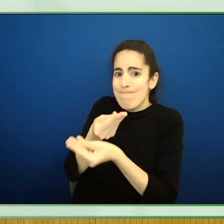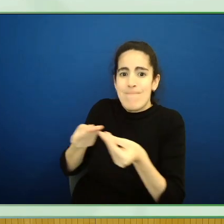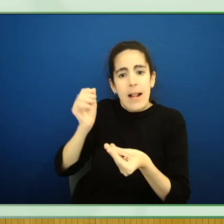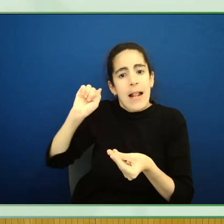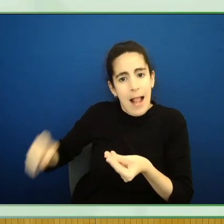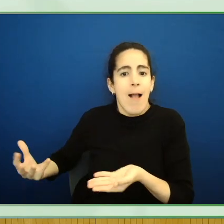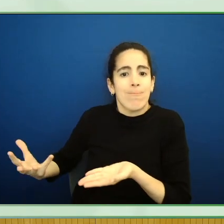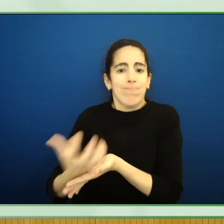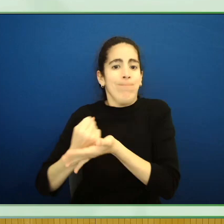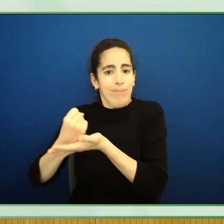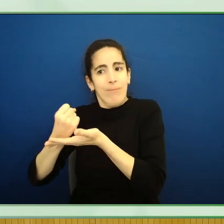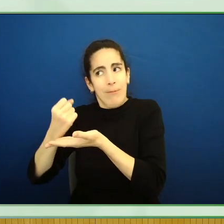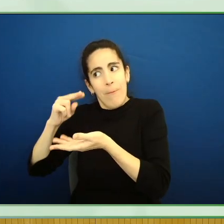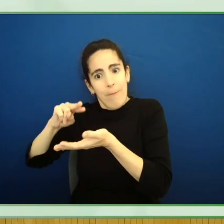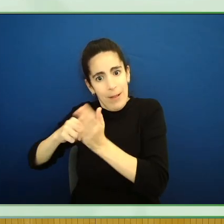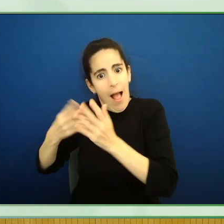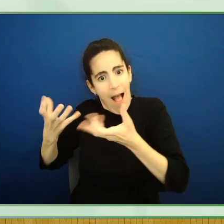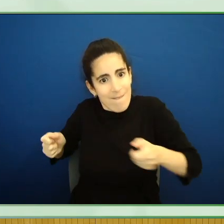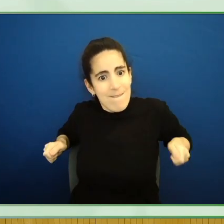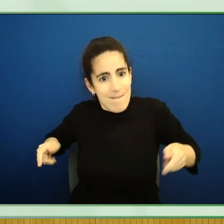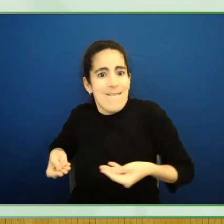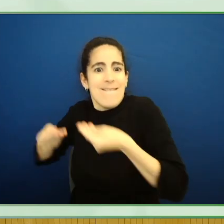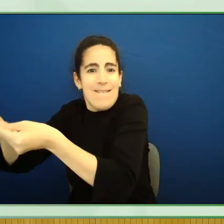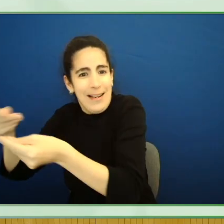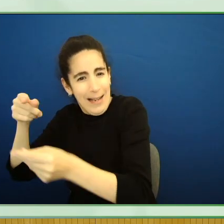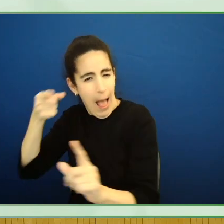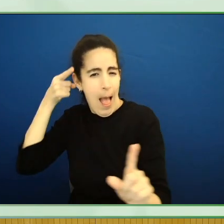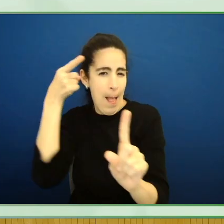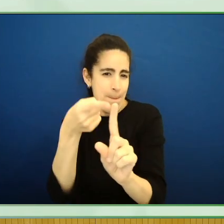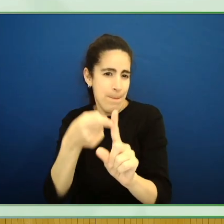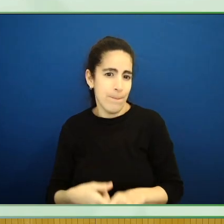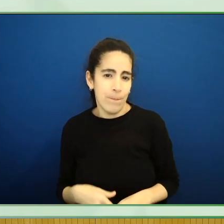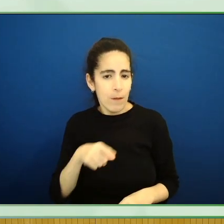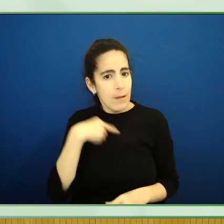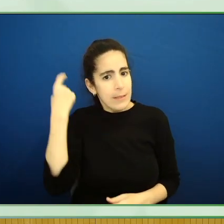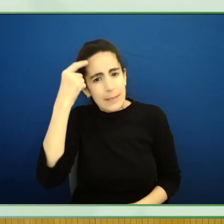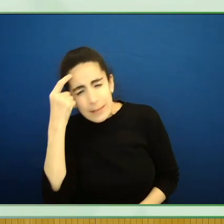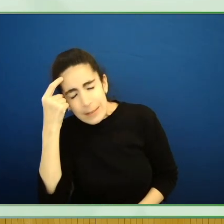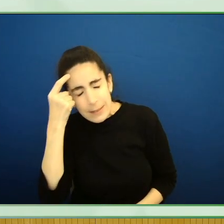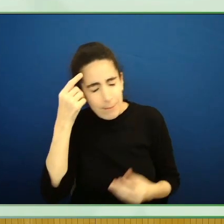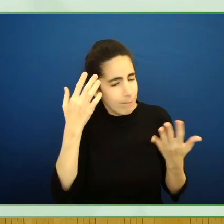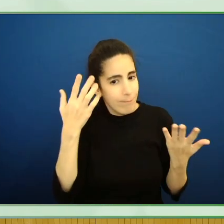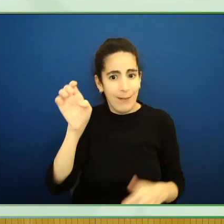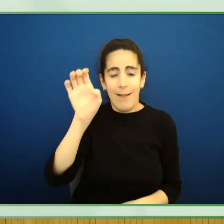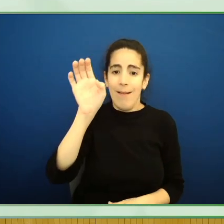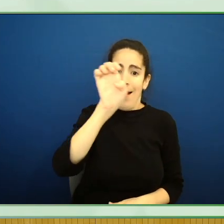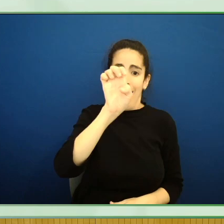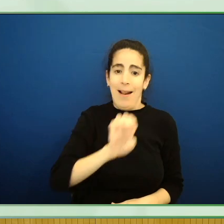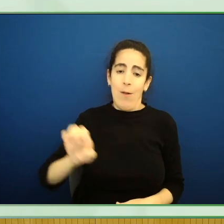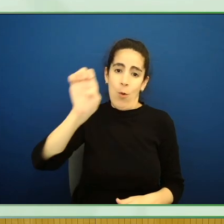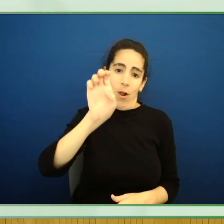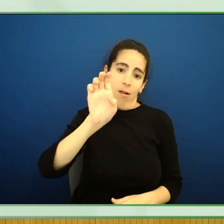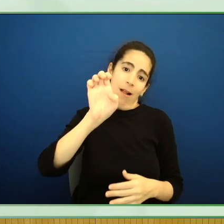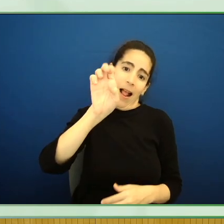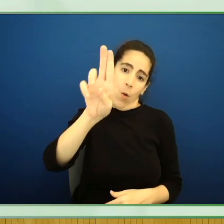So we're thinking a lot about the Eastern EU and what could potentially happen there. So this is sort of a vision that we